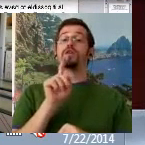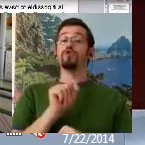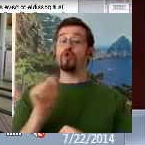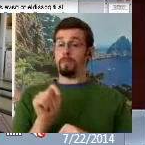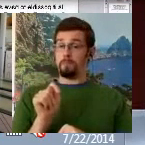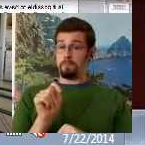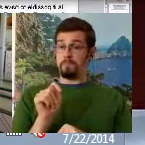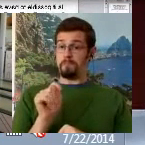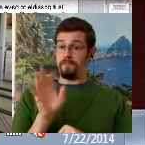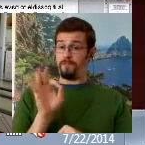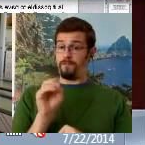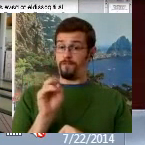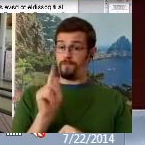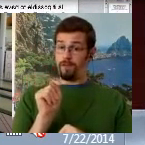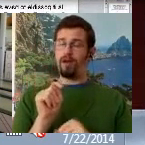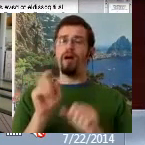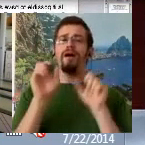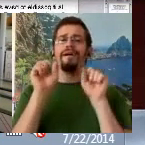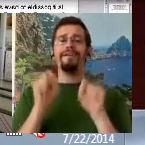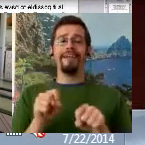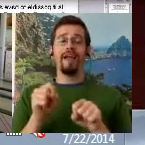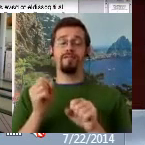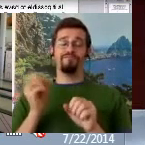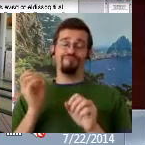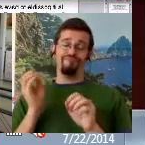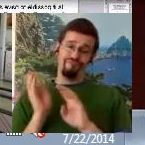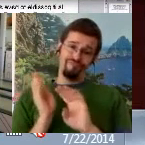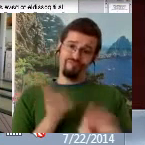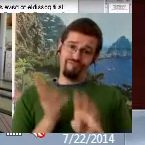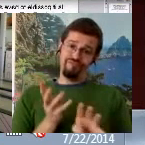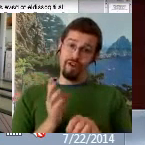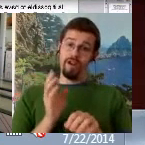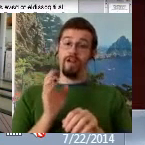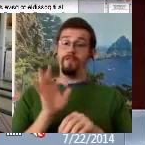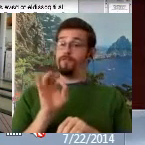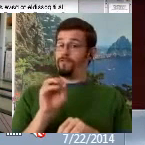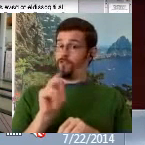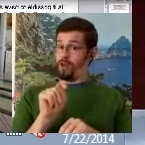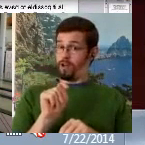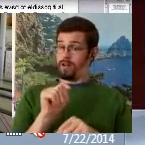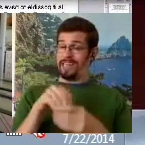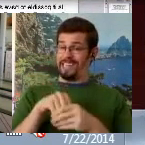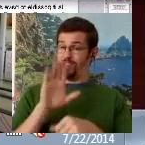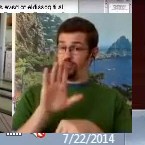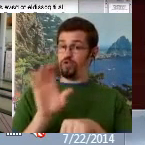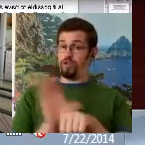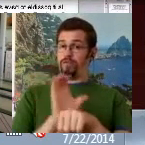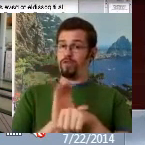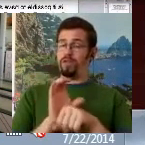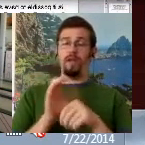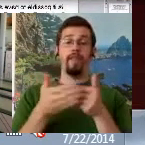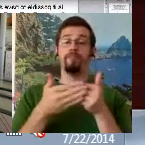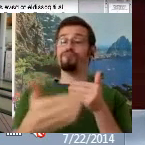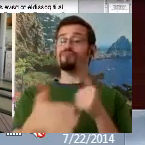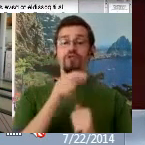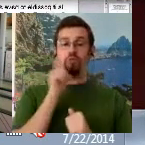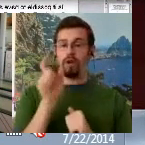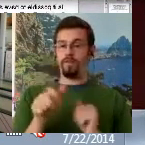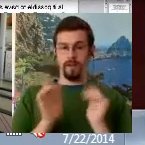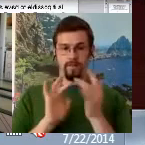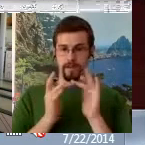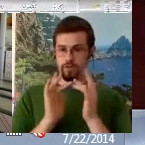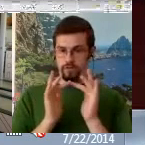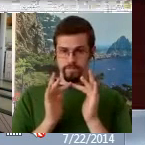actually install the font on your computer, and you wouldn't have to have an internet connection.